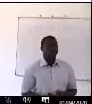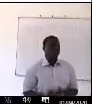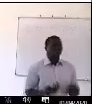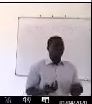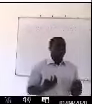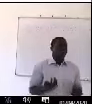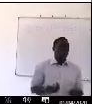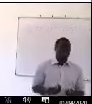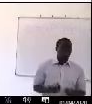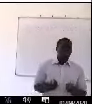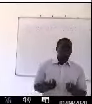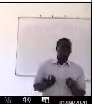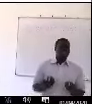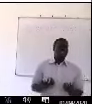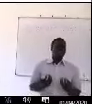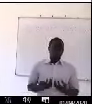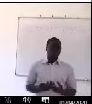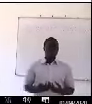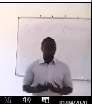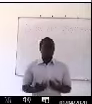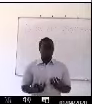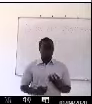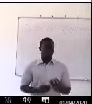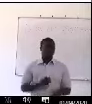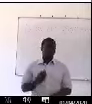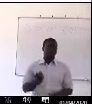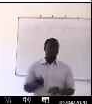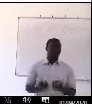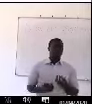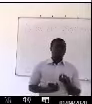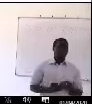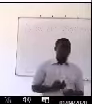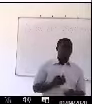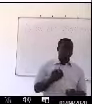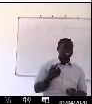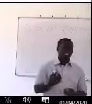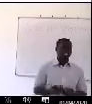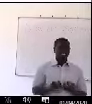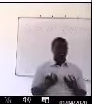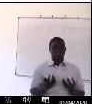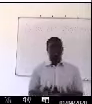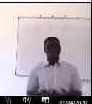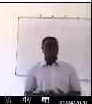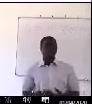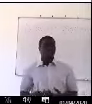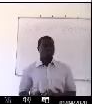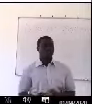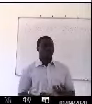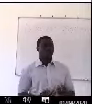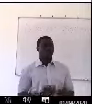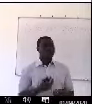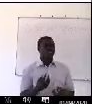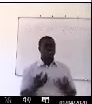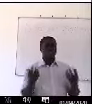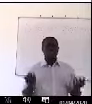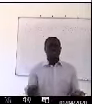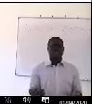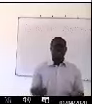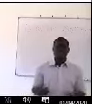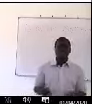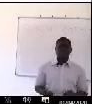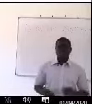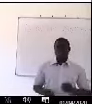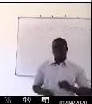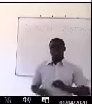He said, this is a learned response after birth, which once acquired can be performed